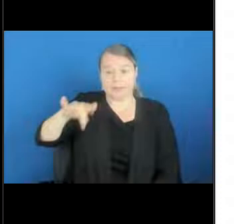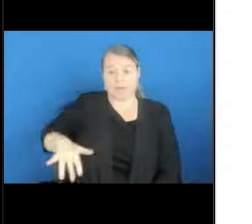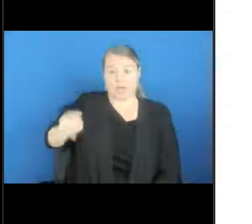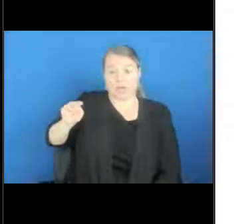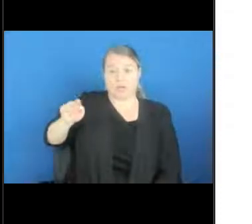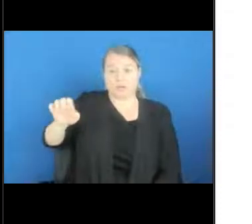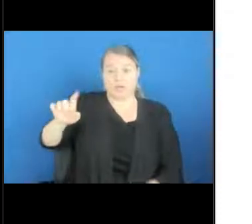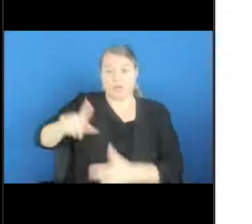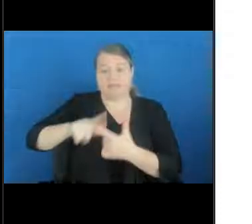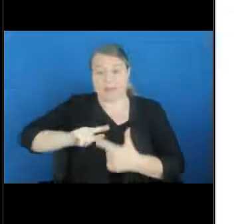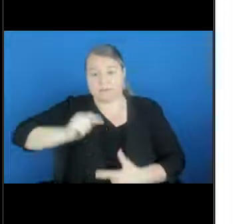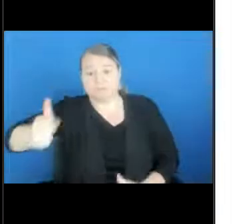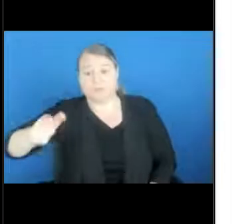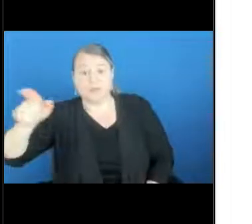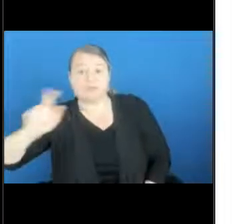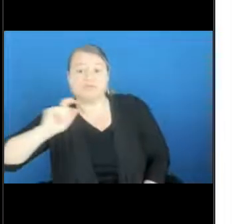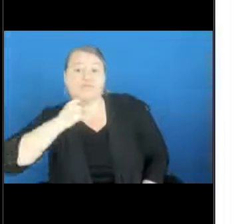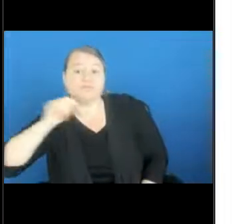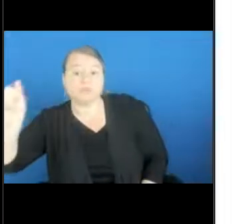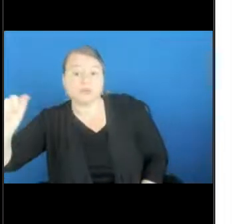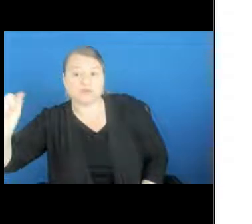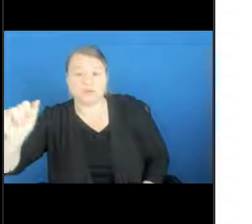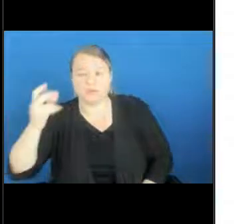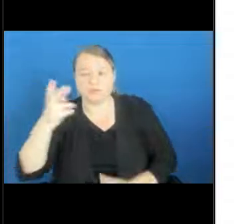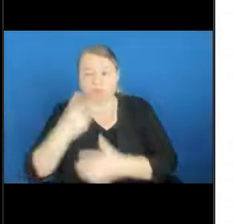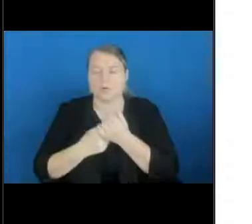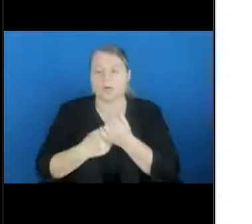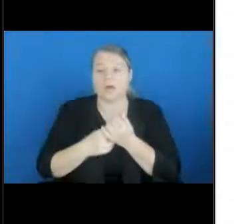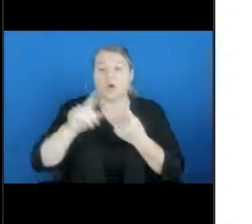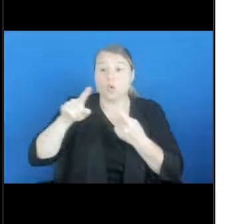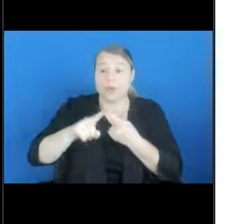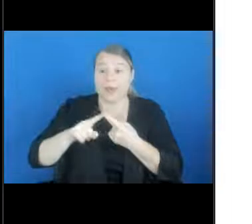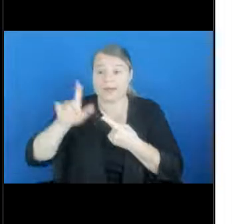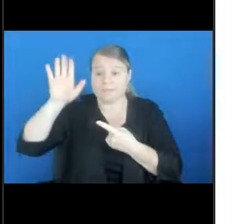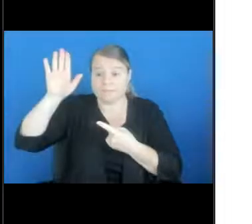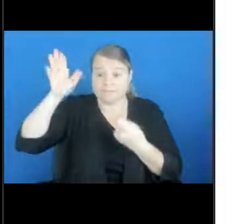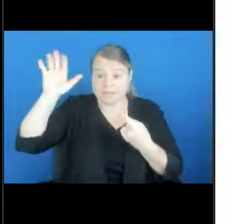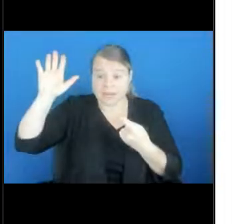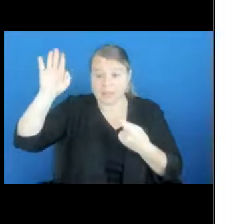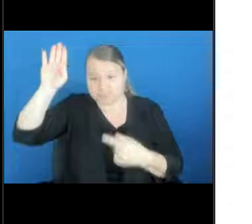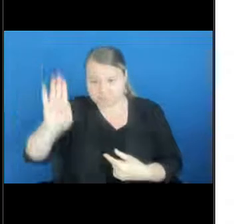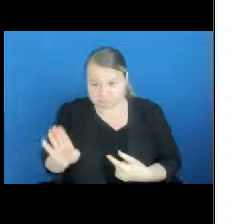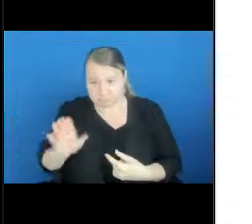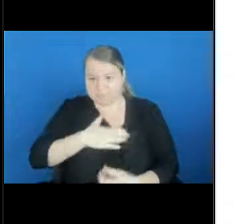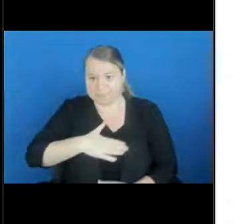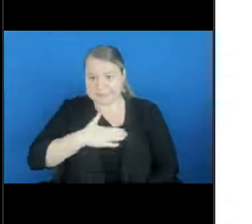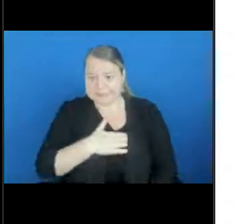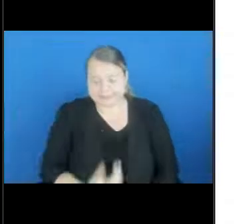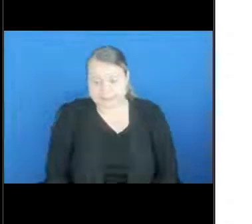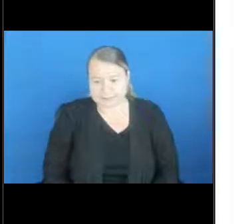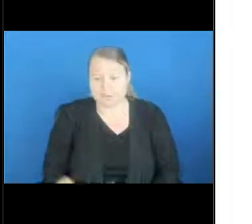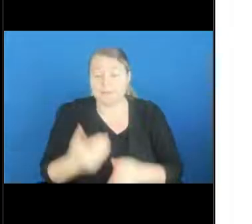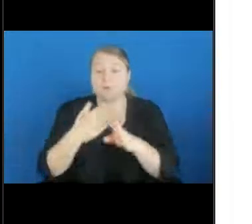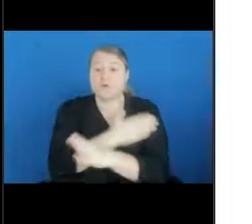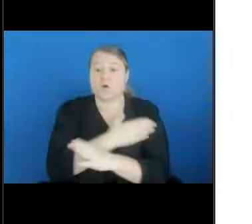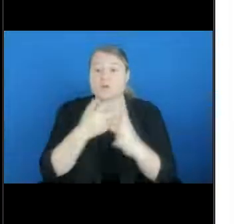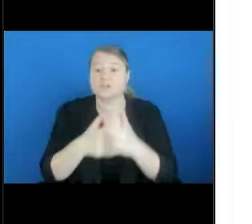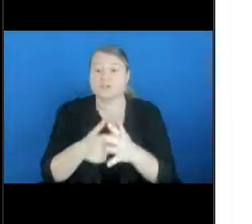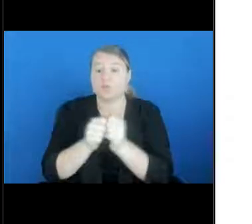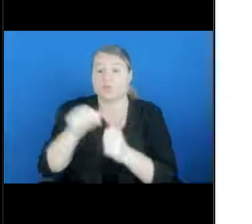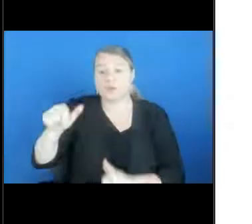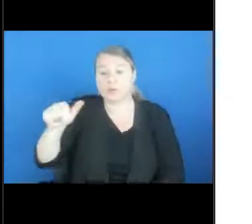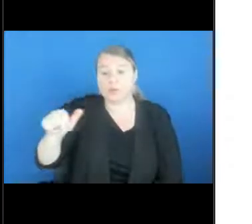you. Please remember to lower your hand following your question or comment. Now, before we start with our Q&A